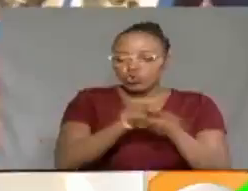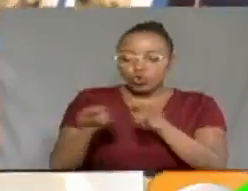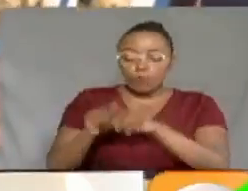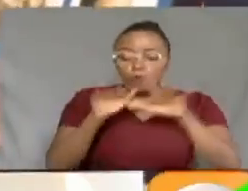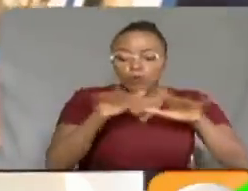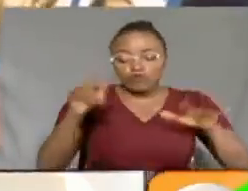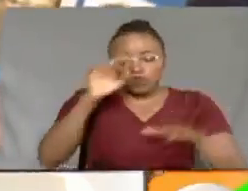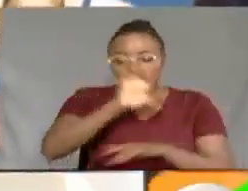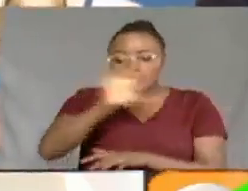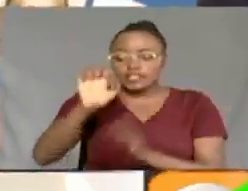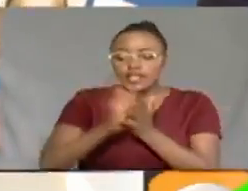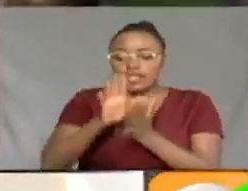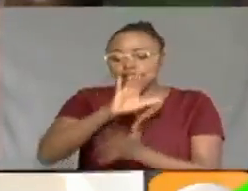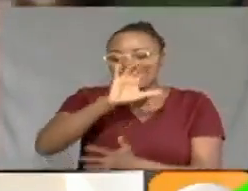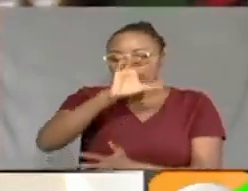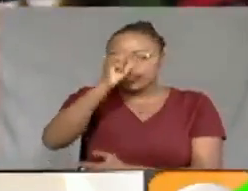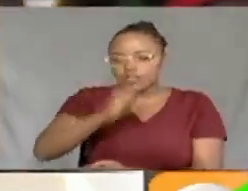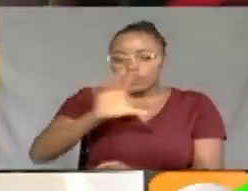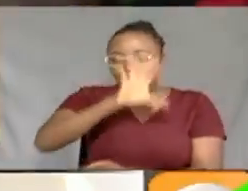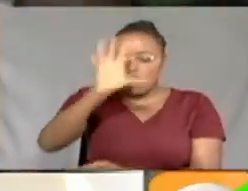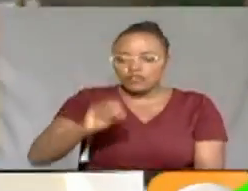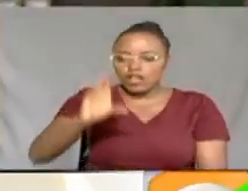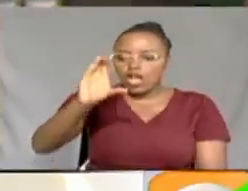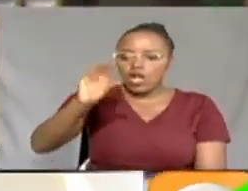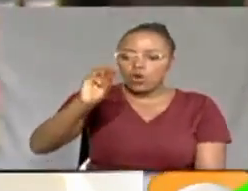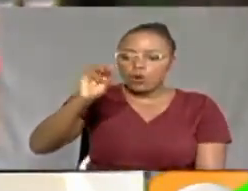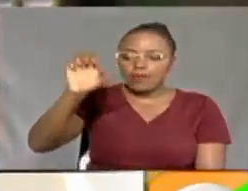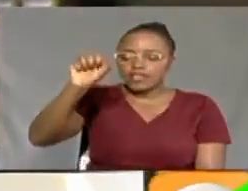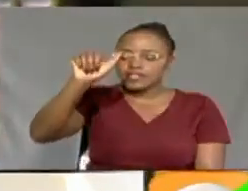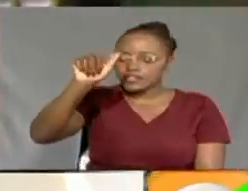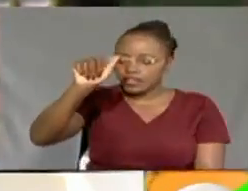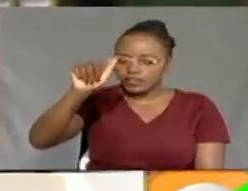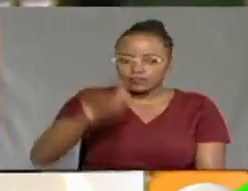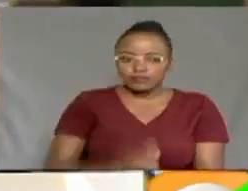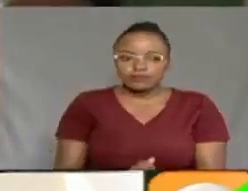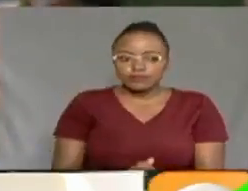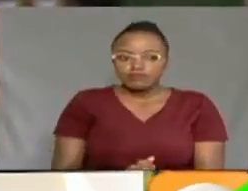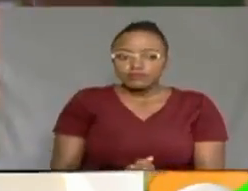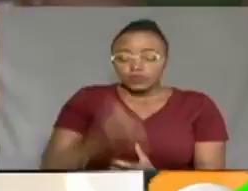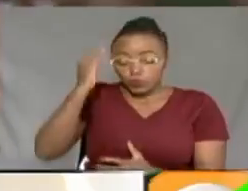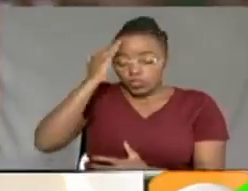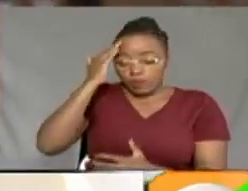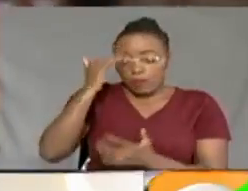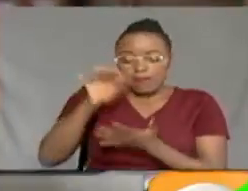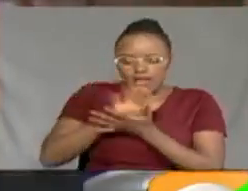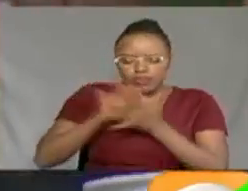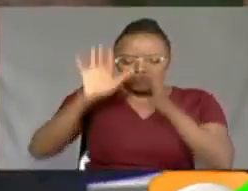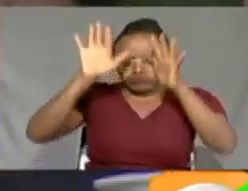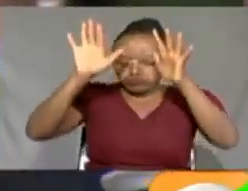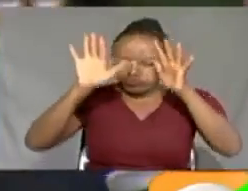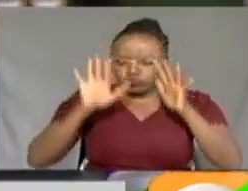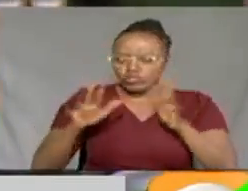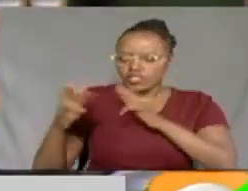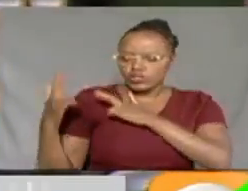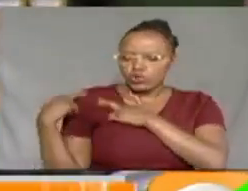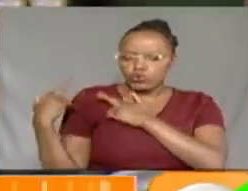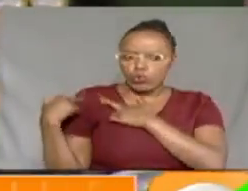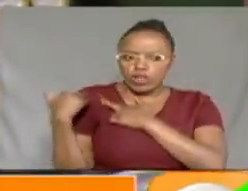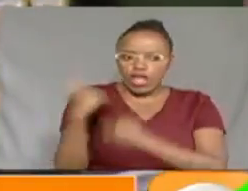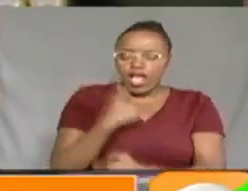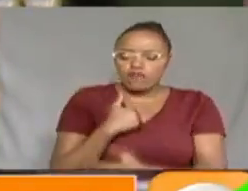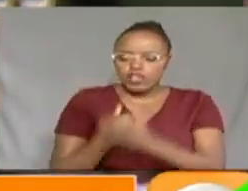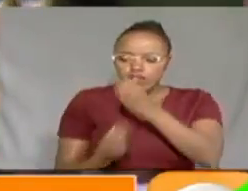Eastern and South Africa, COMESA. We will always remember the fundamental role that he has played in